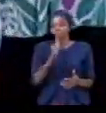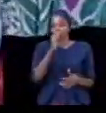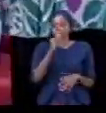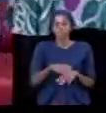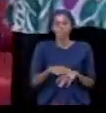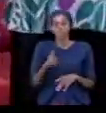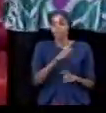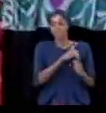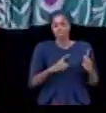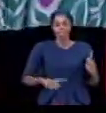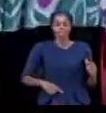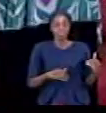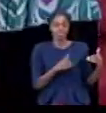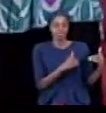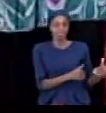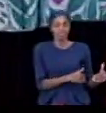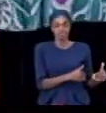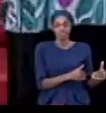am on the low